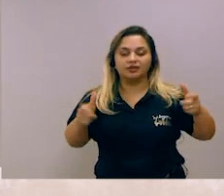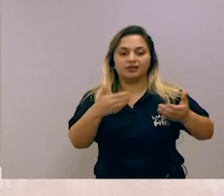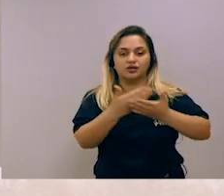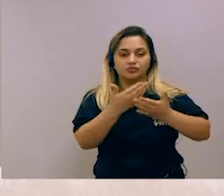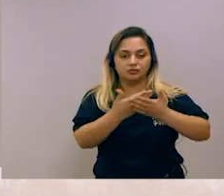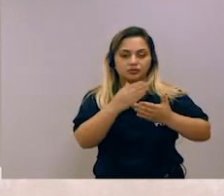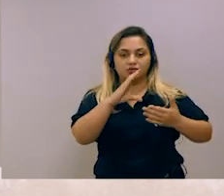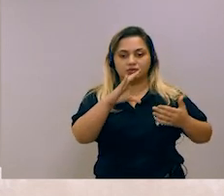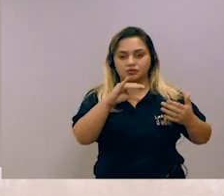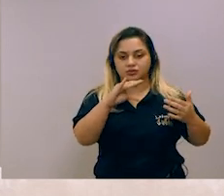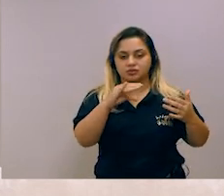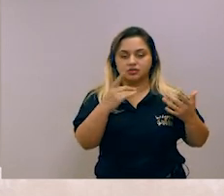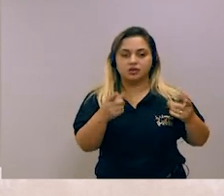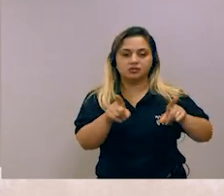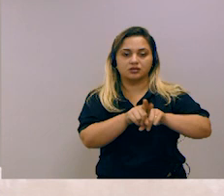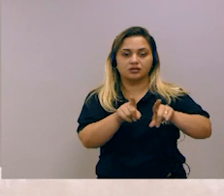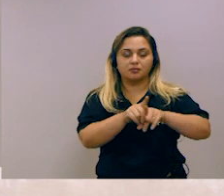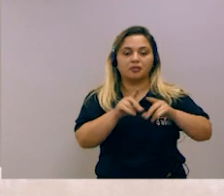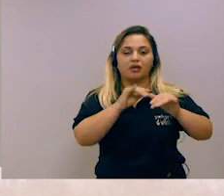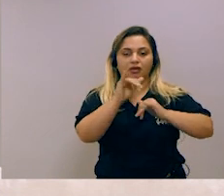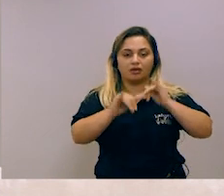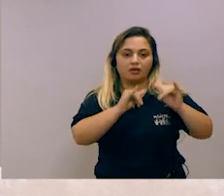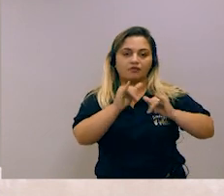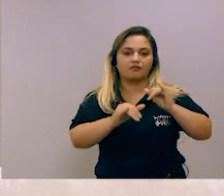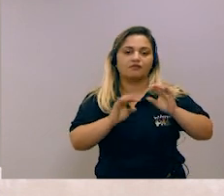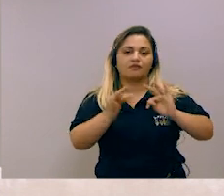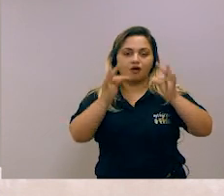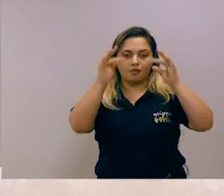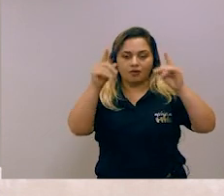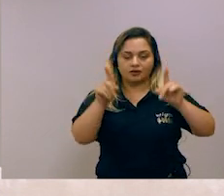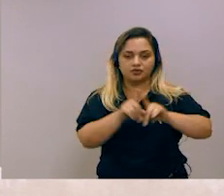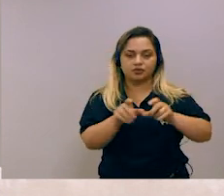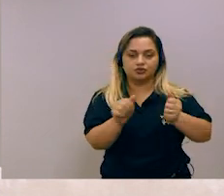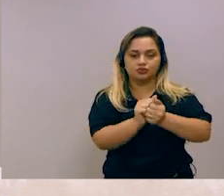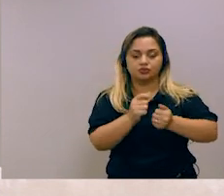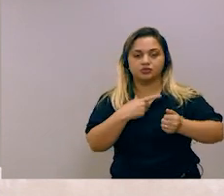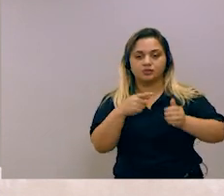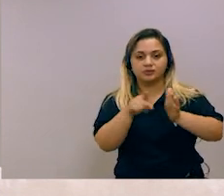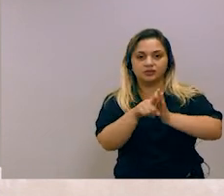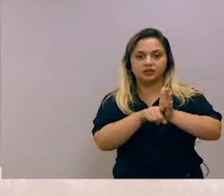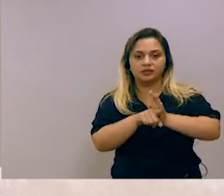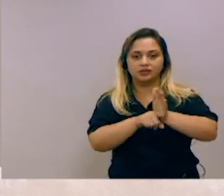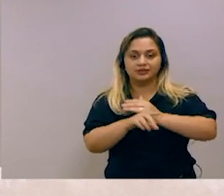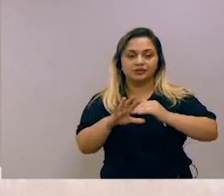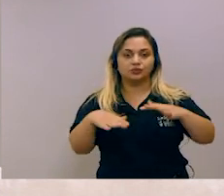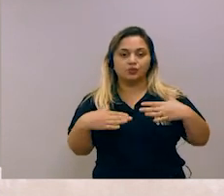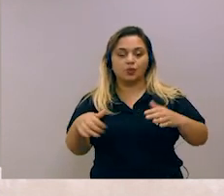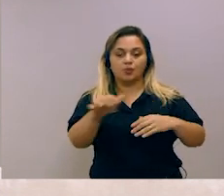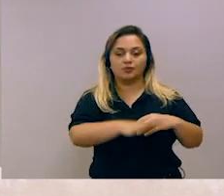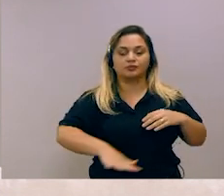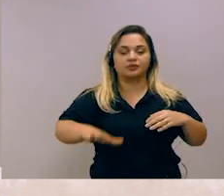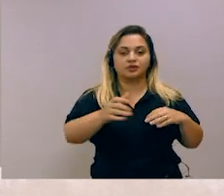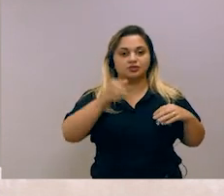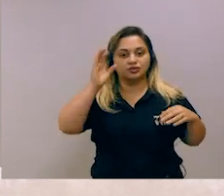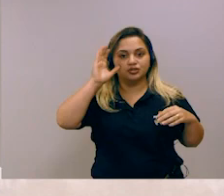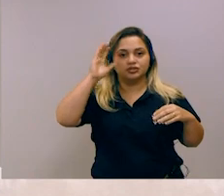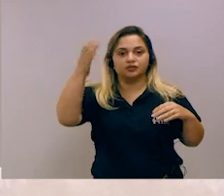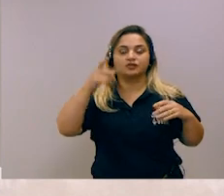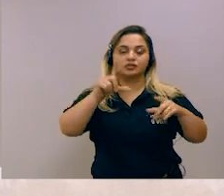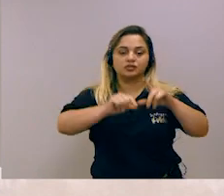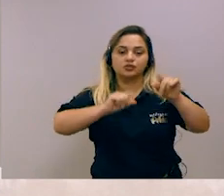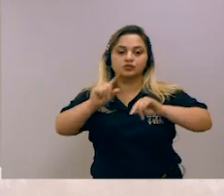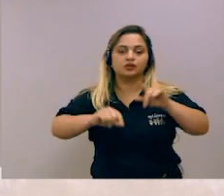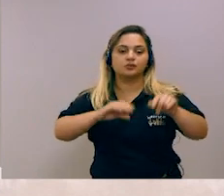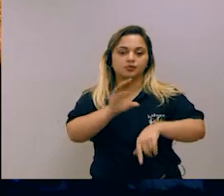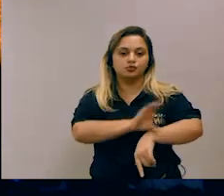looked on the process, on the decision environment. And in Israel, we first choose a major in high school, then we choose an academic